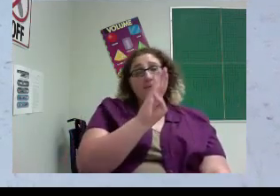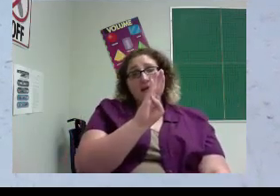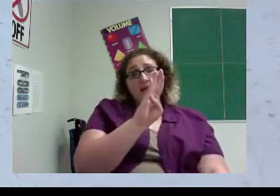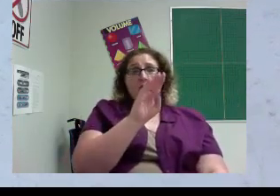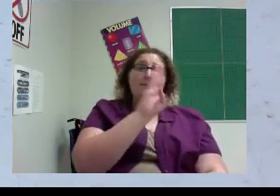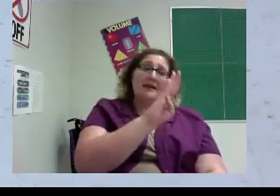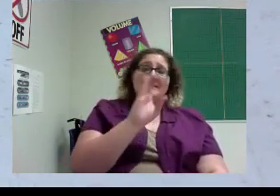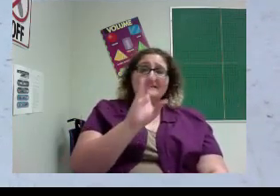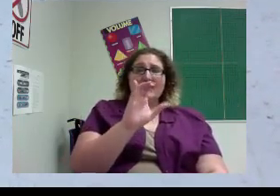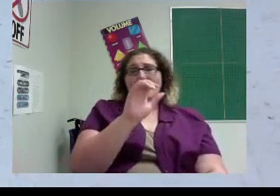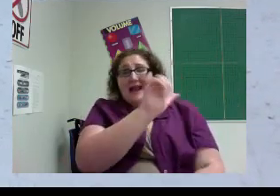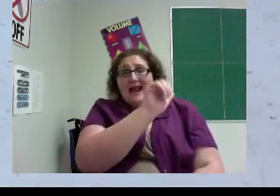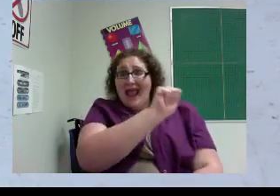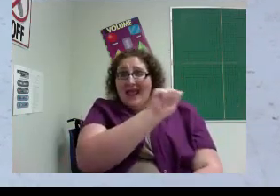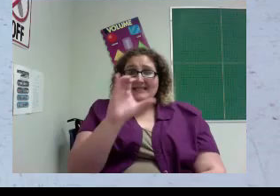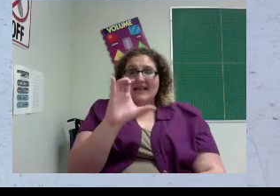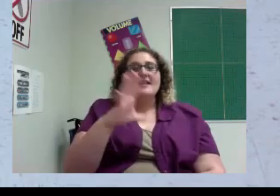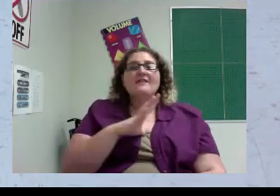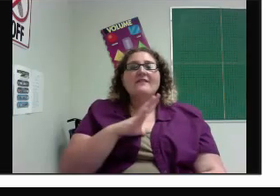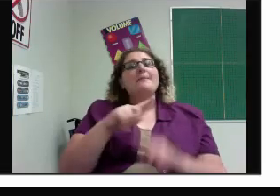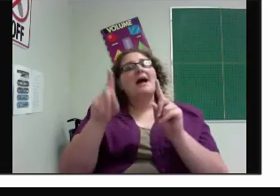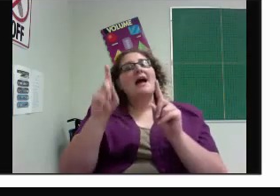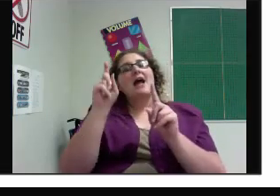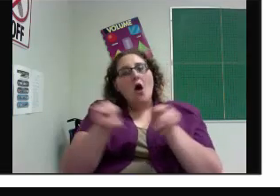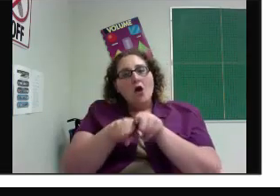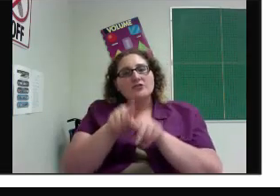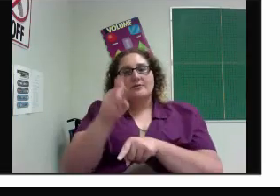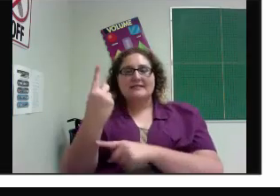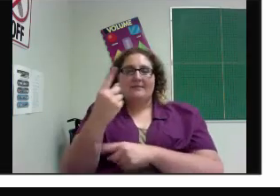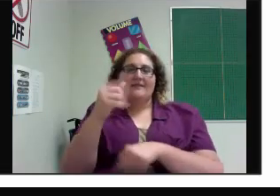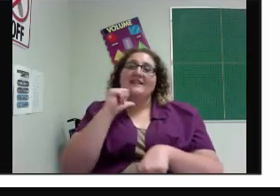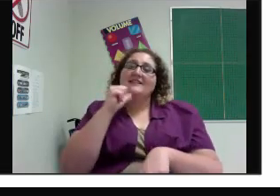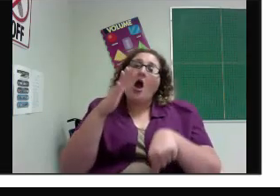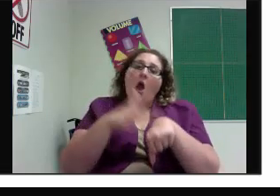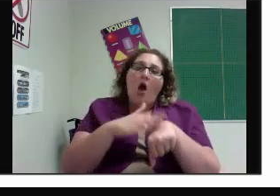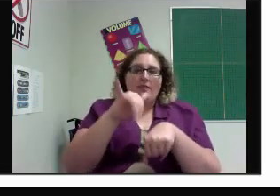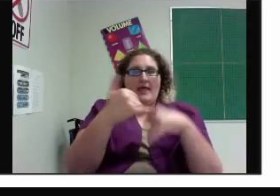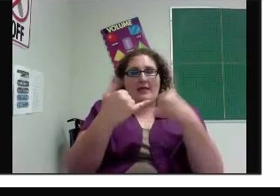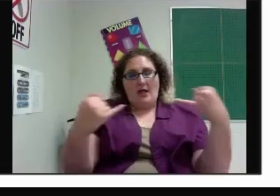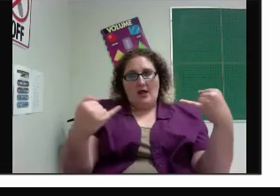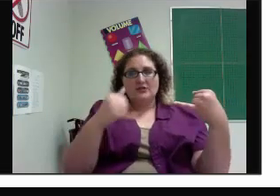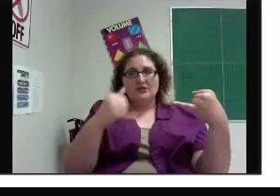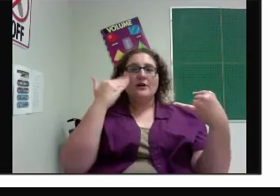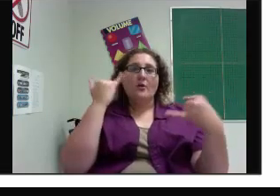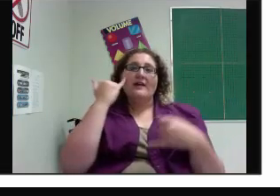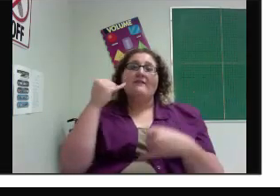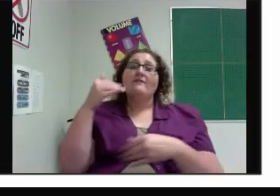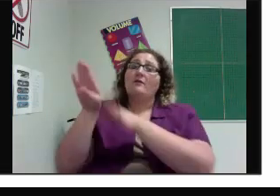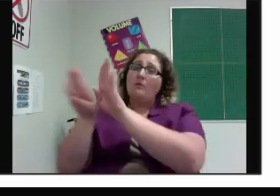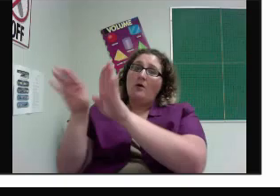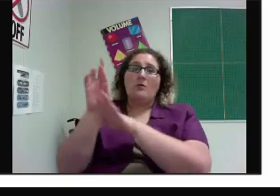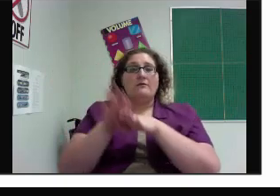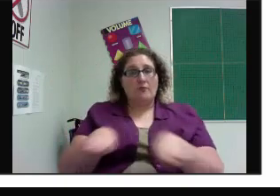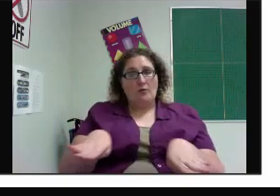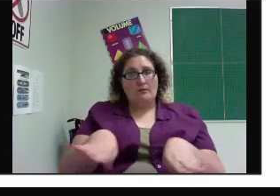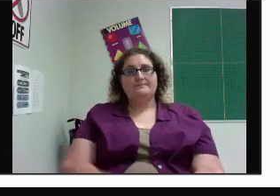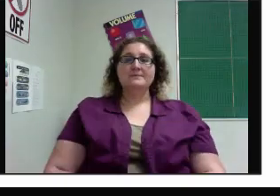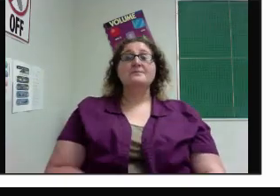or BC or even AC, but I have to include a point that's not on that line, so that way we know I'm talking about the floor or the